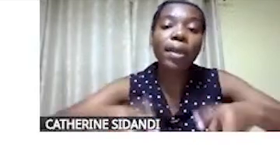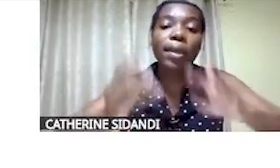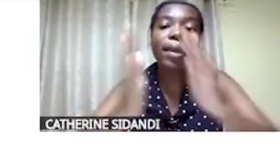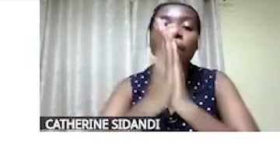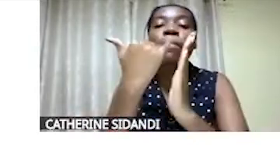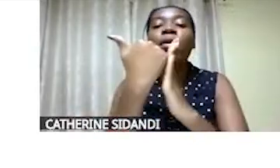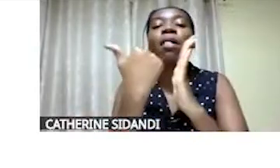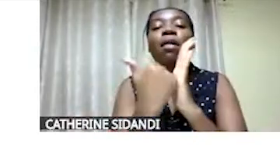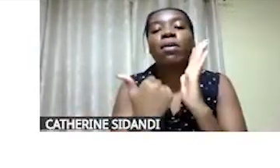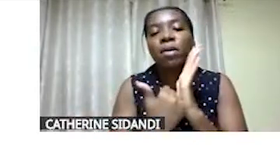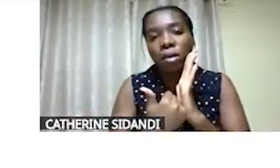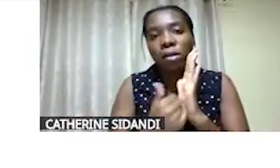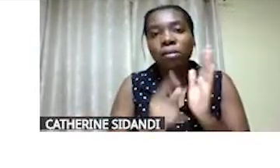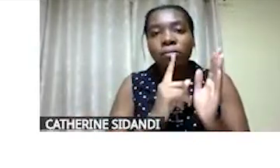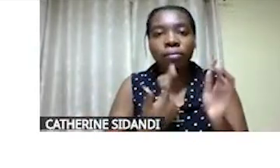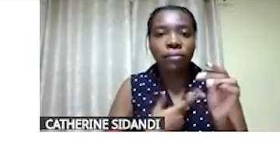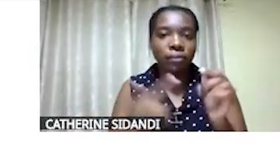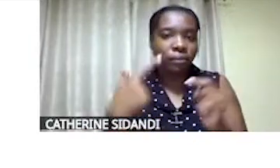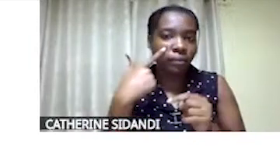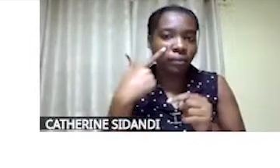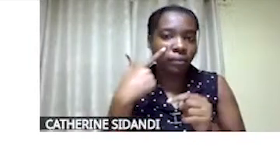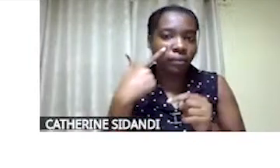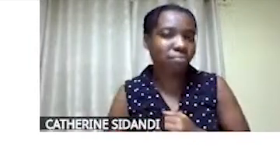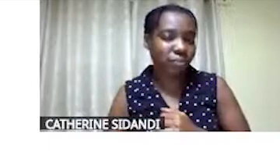quite often, where you find